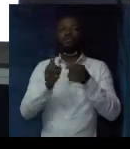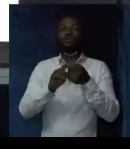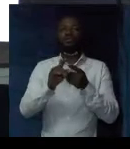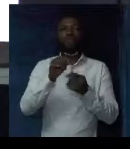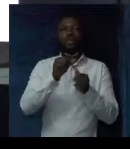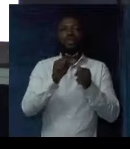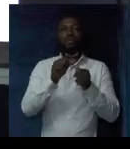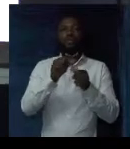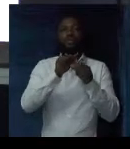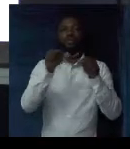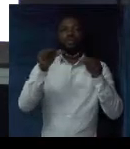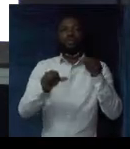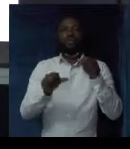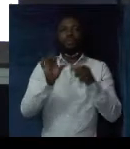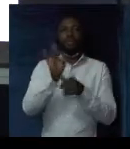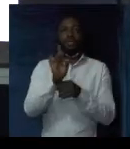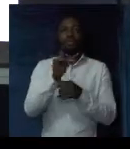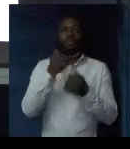angle 8?